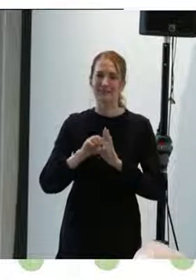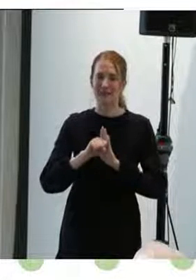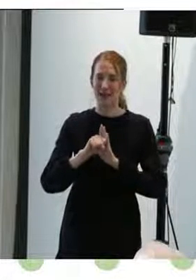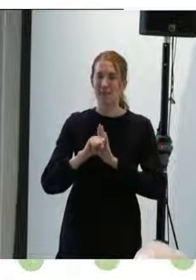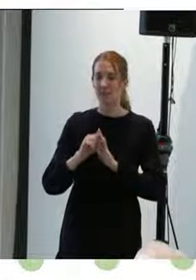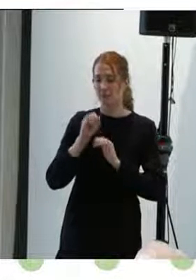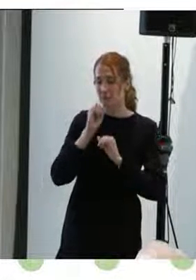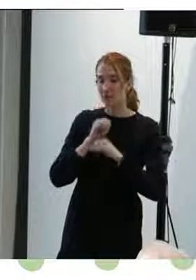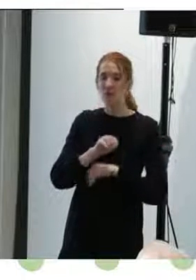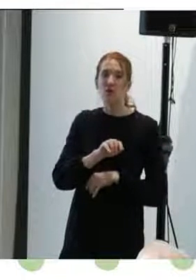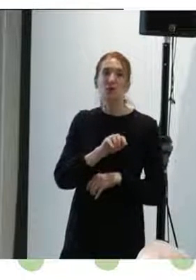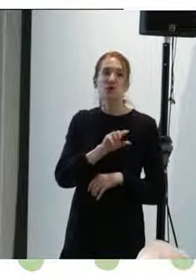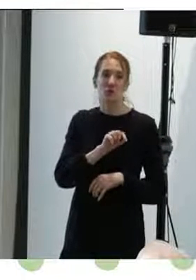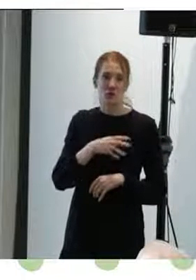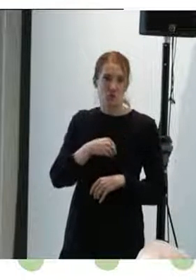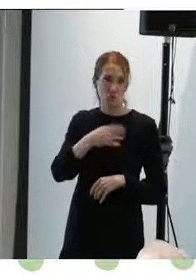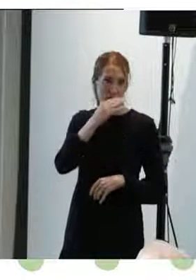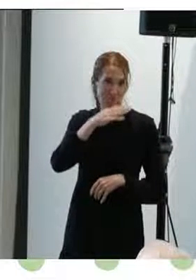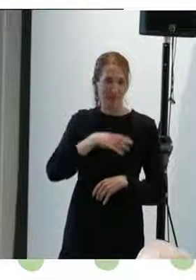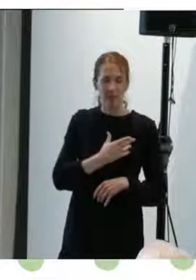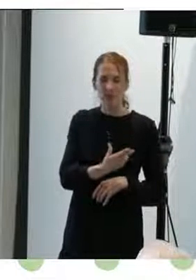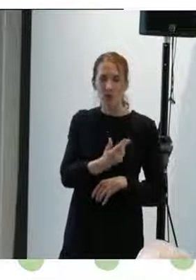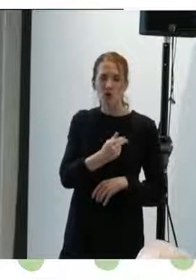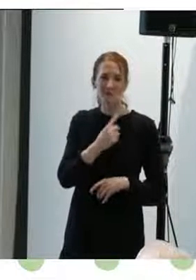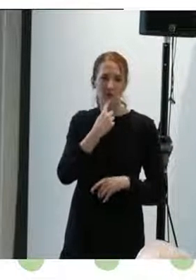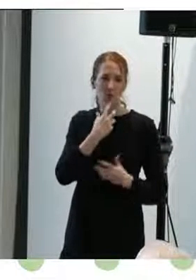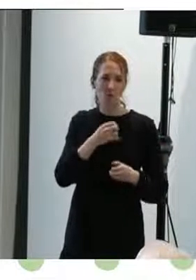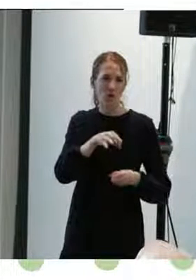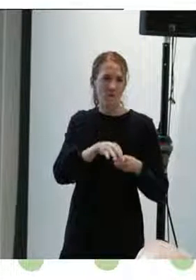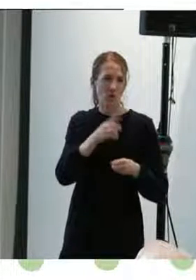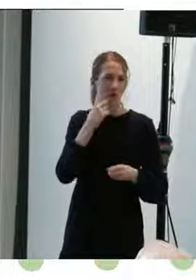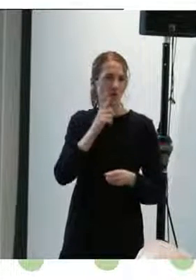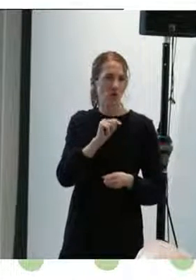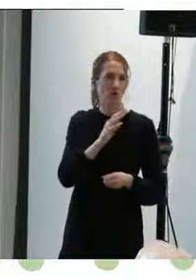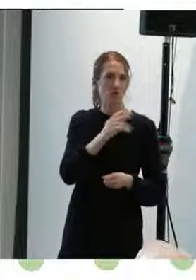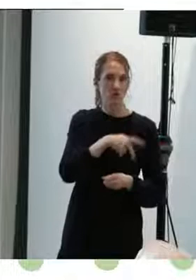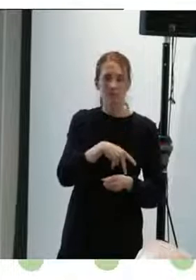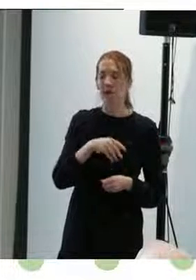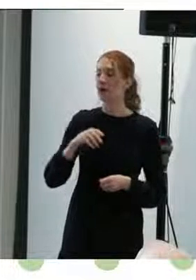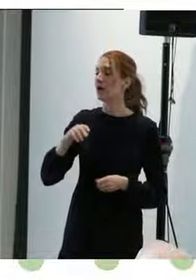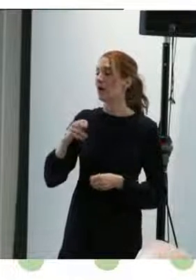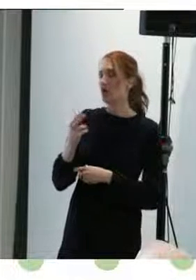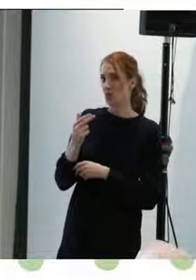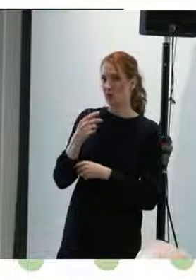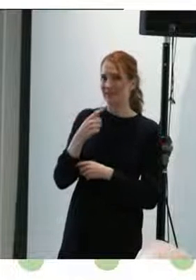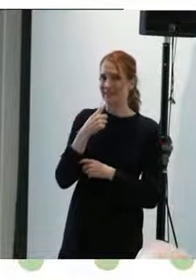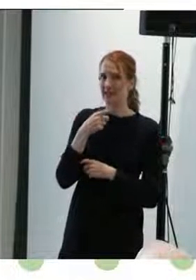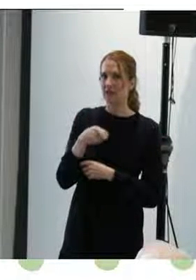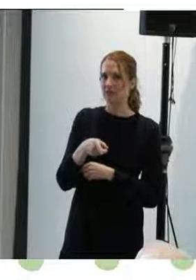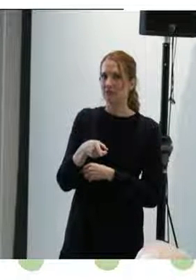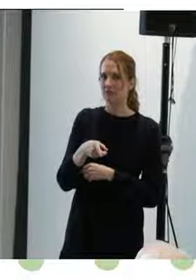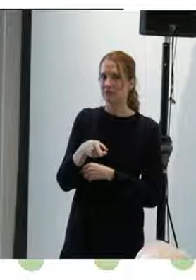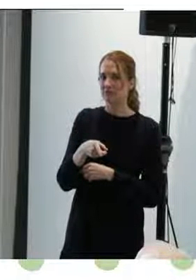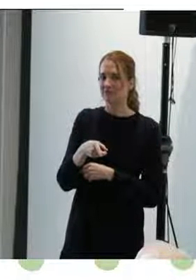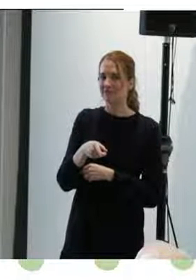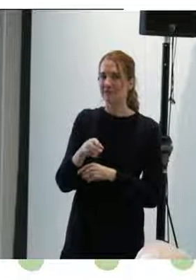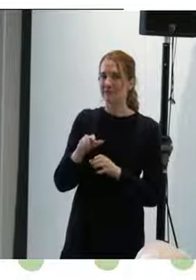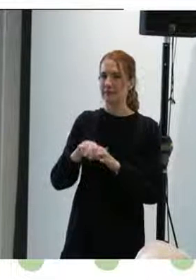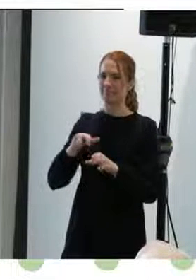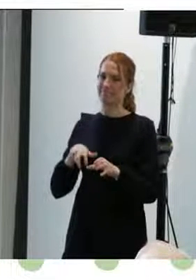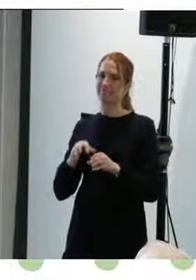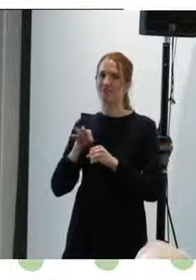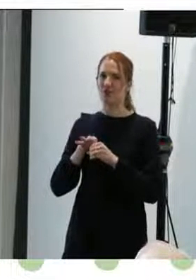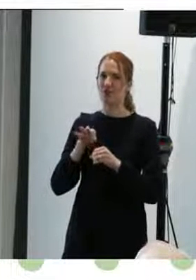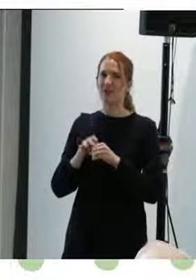white men. 13 men reported they wanted to vote for Donald Trump. 13 said they were going to abstain from voting or write